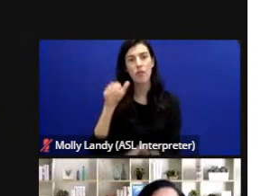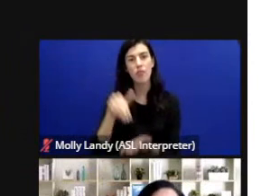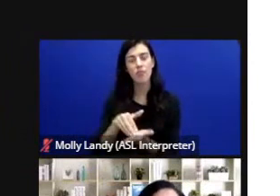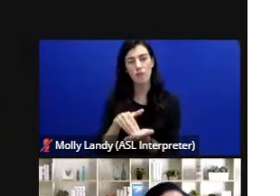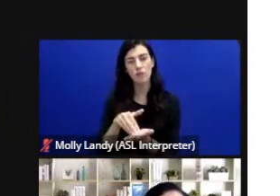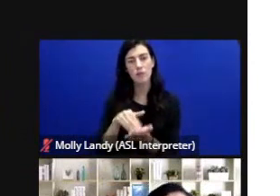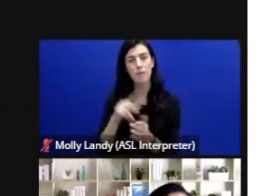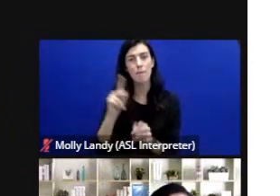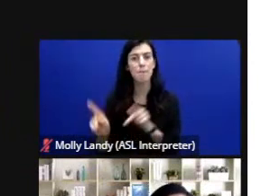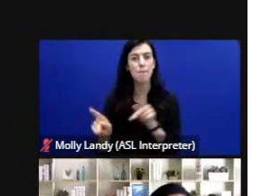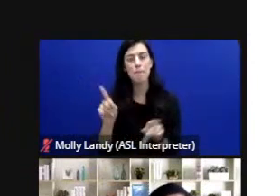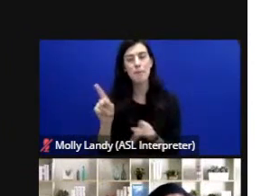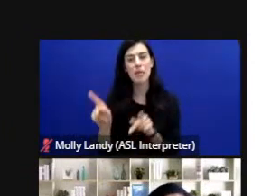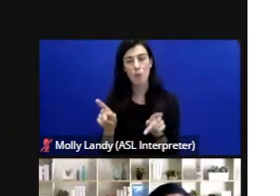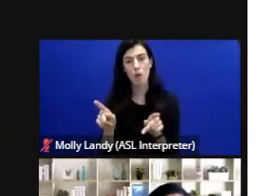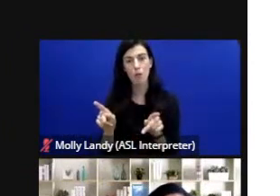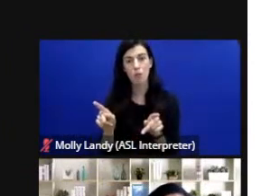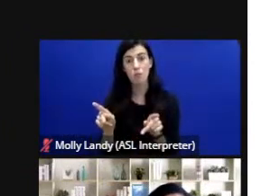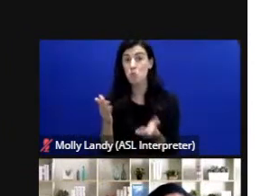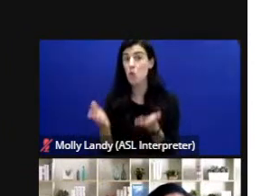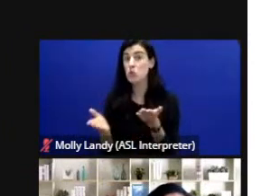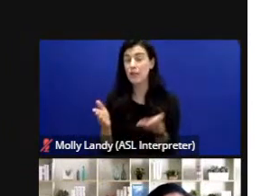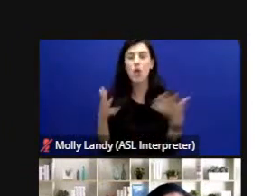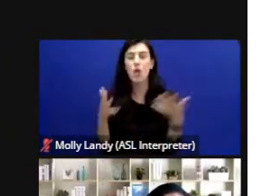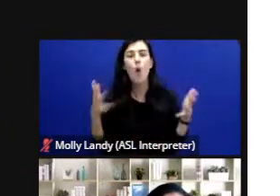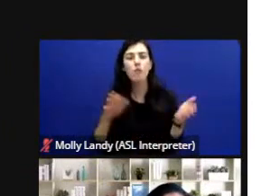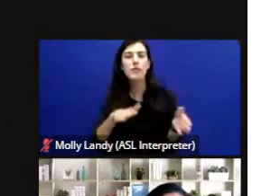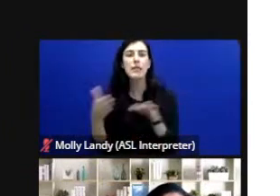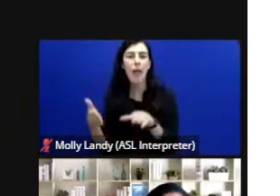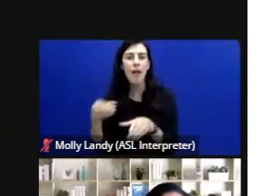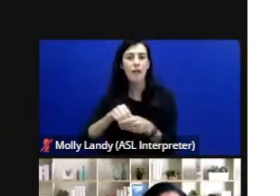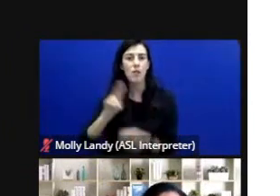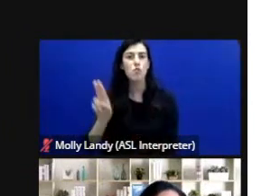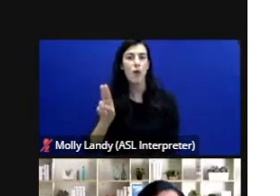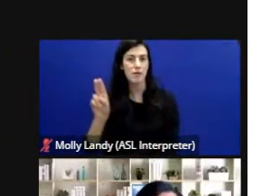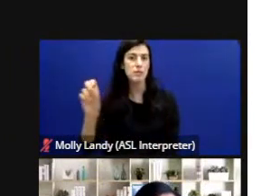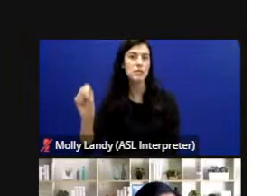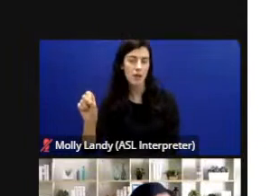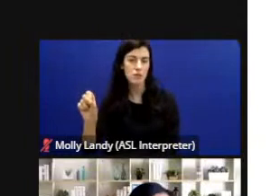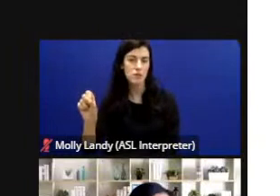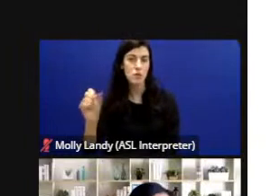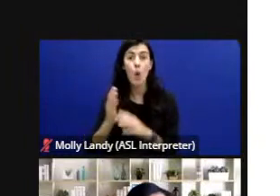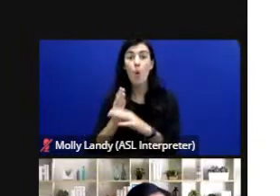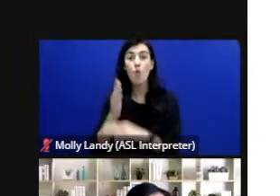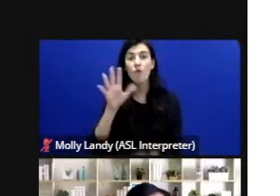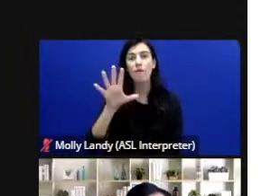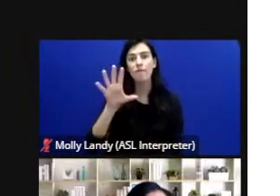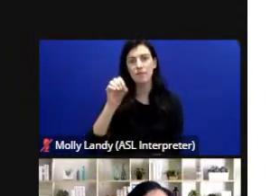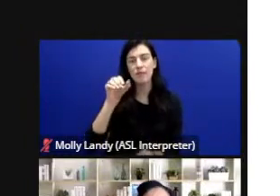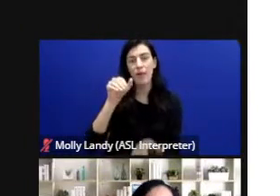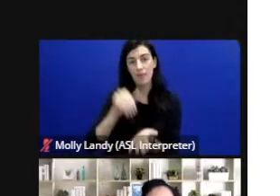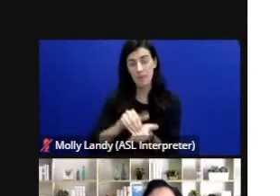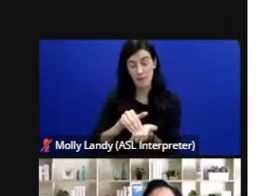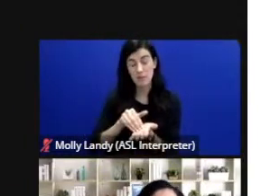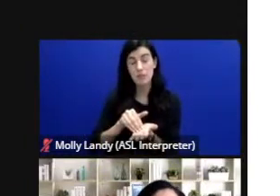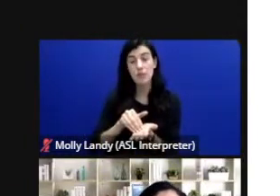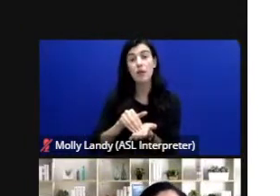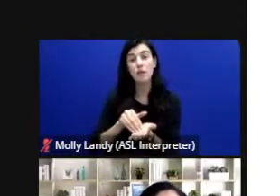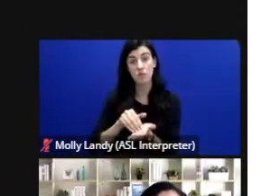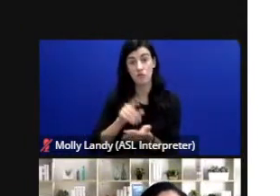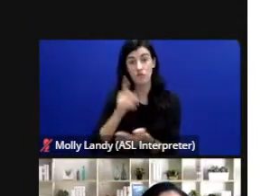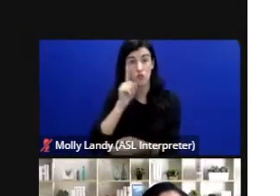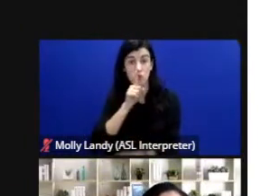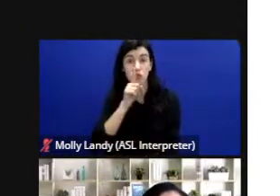500,000 people, most likely, already dead in the United States. Over 50,000 that we know of for